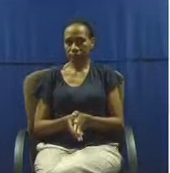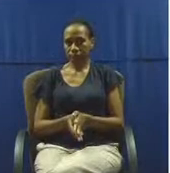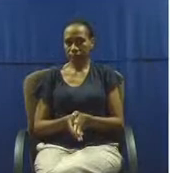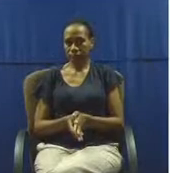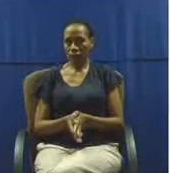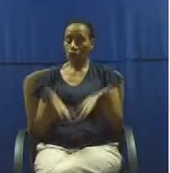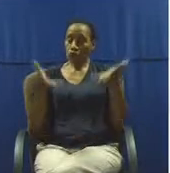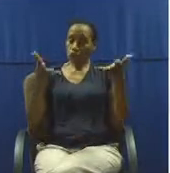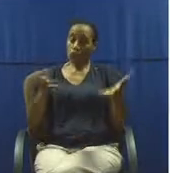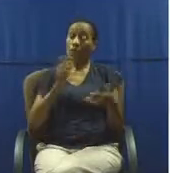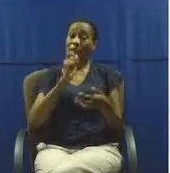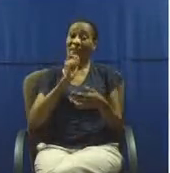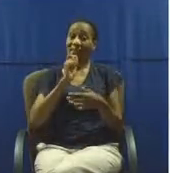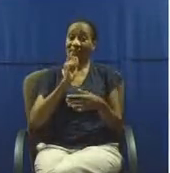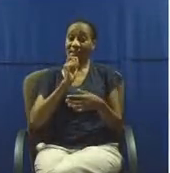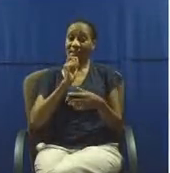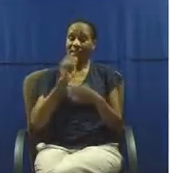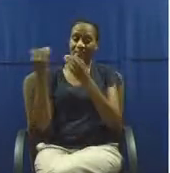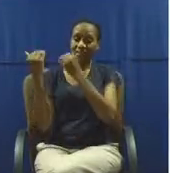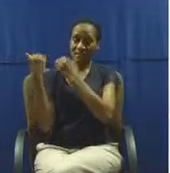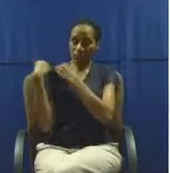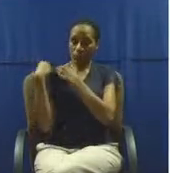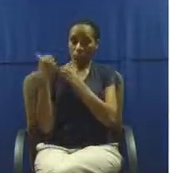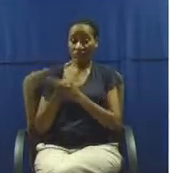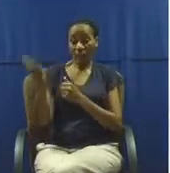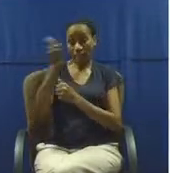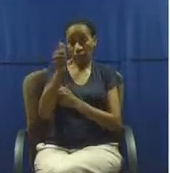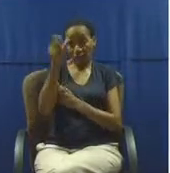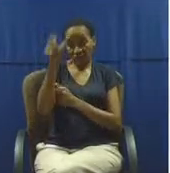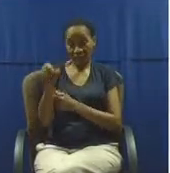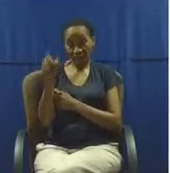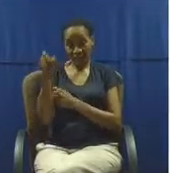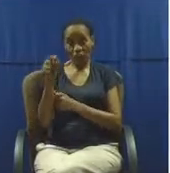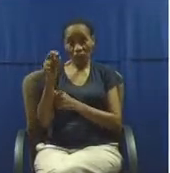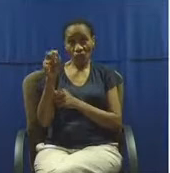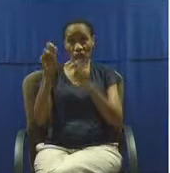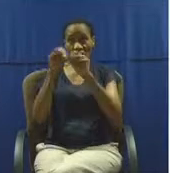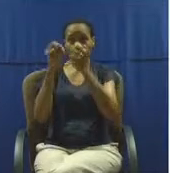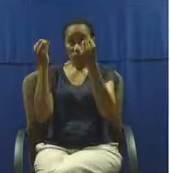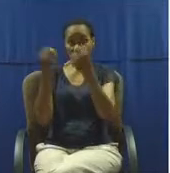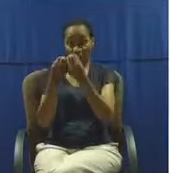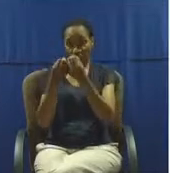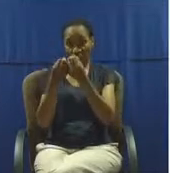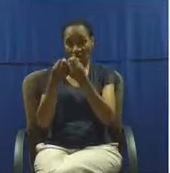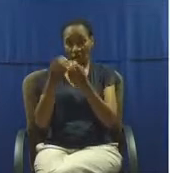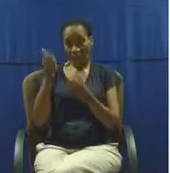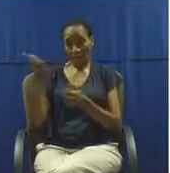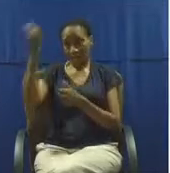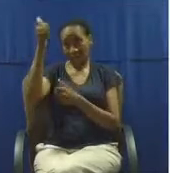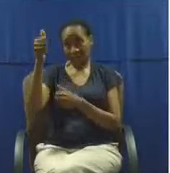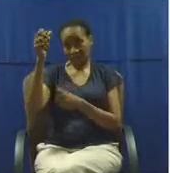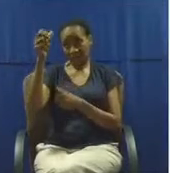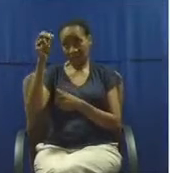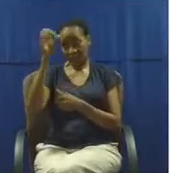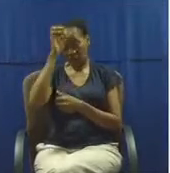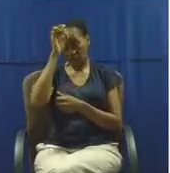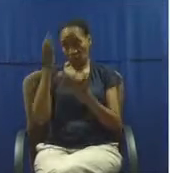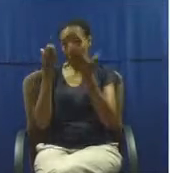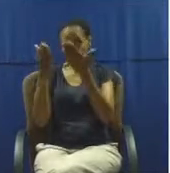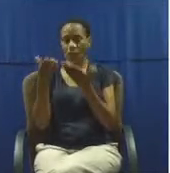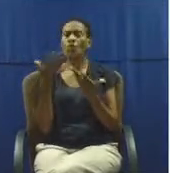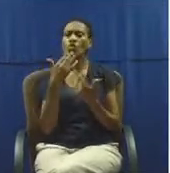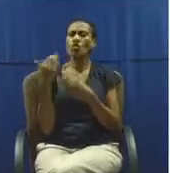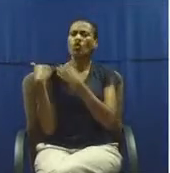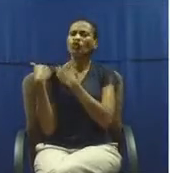places sole responsibility for the appointment of the National Commissioner in the hands of the